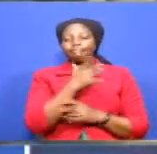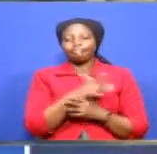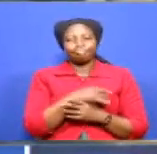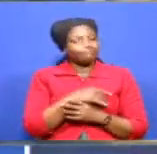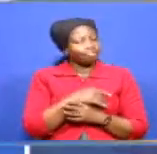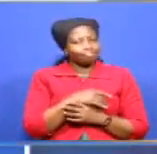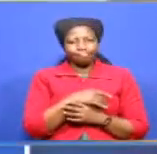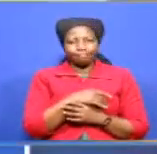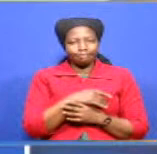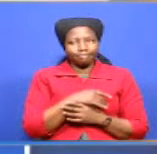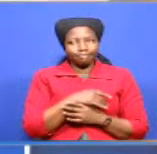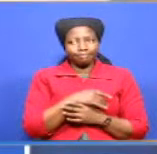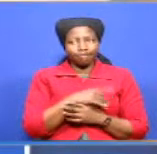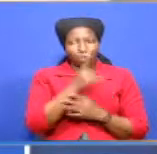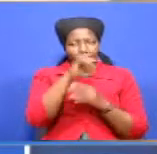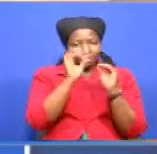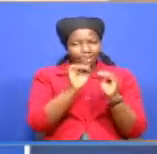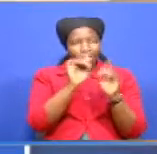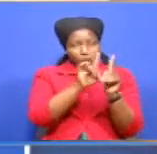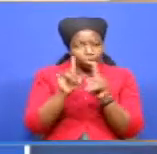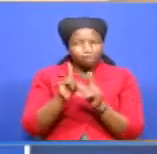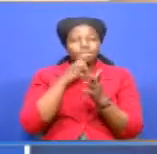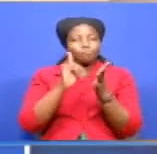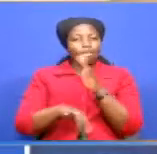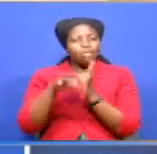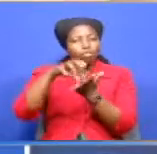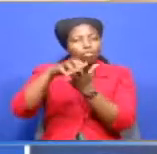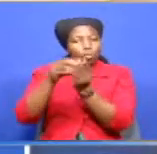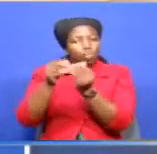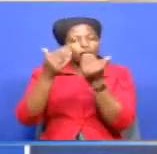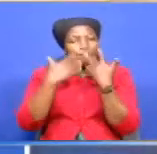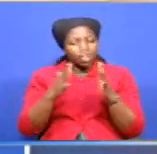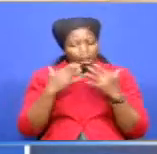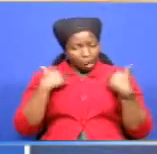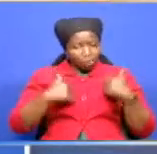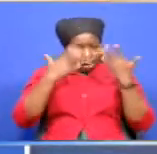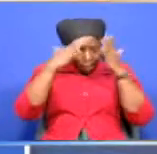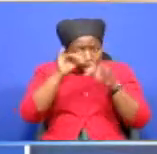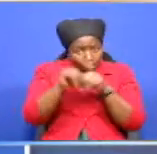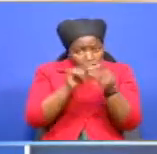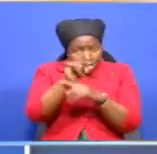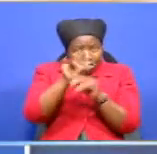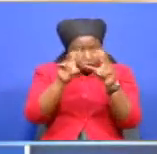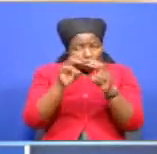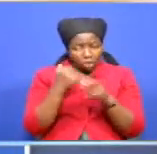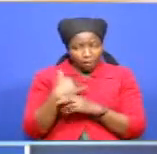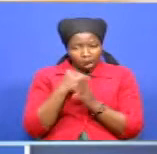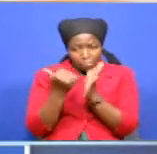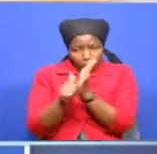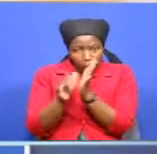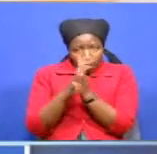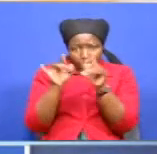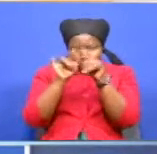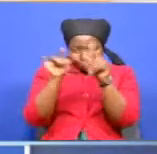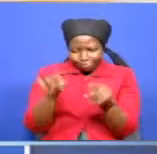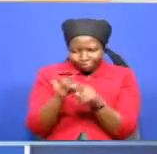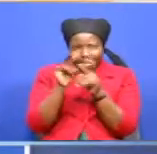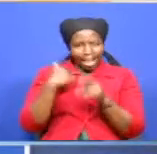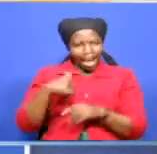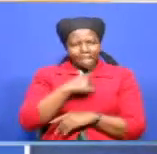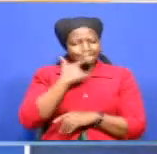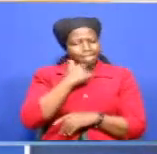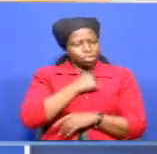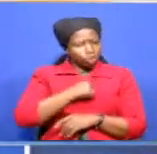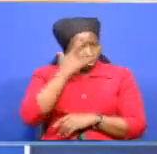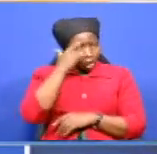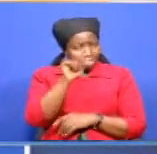been remedied. I'm aware of the issue. Yeah, there was a faulty transformer, and we apologize for them being staying